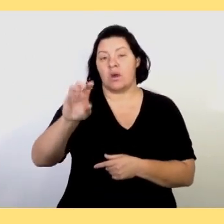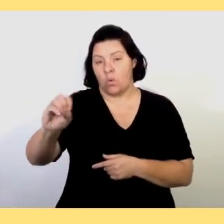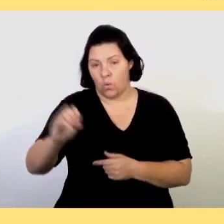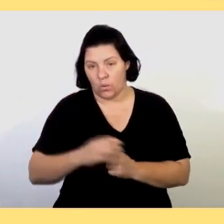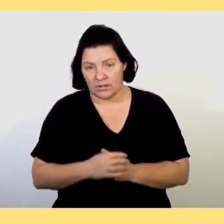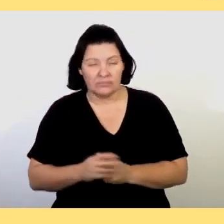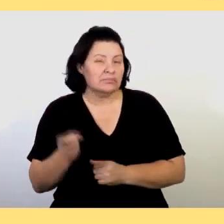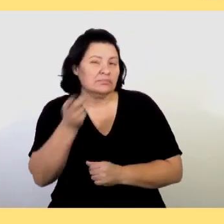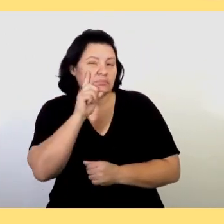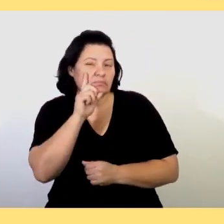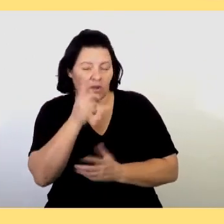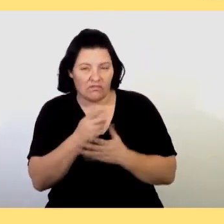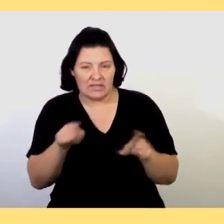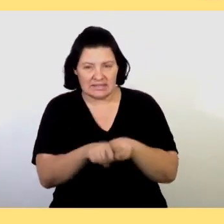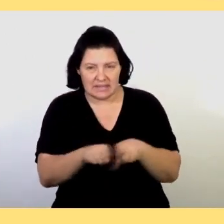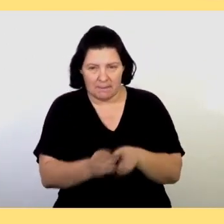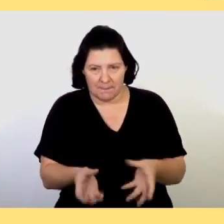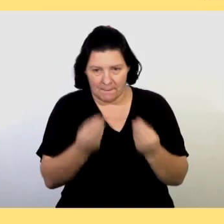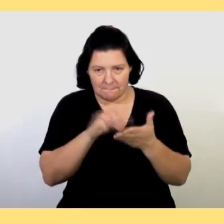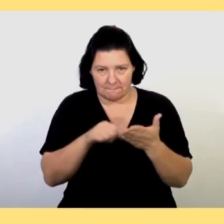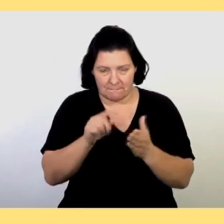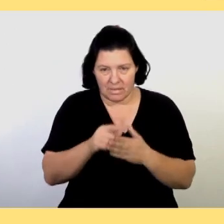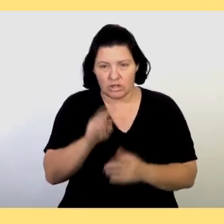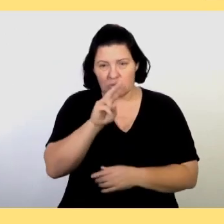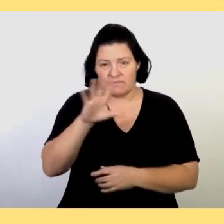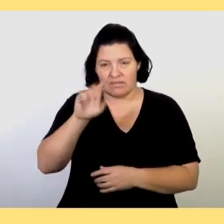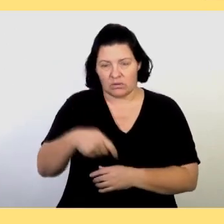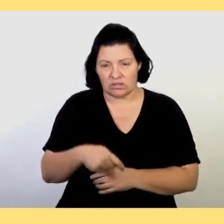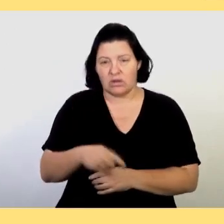25,110. Please check if you're getting the same figure on your calculator,